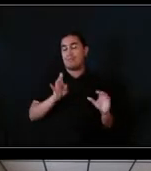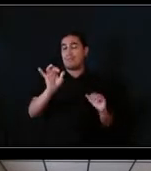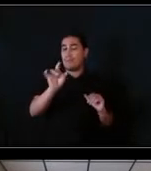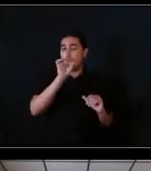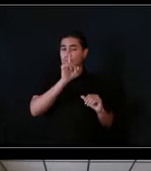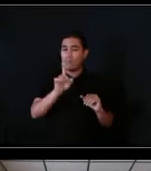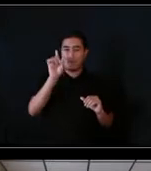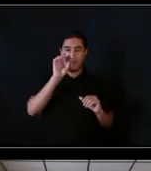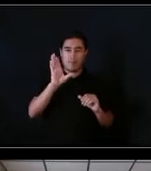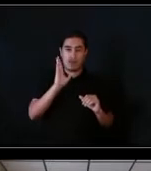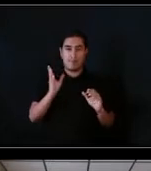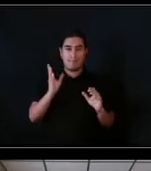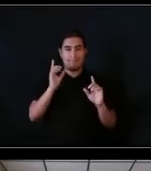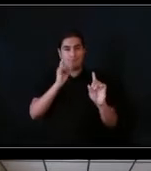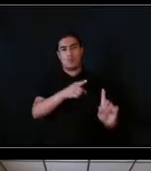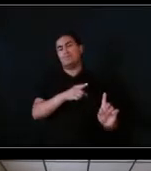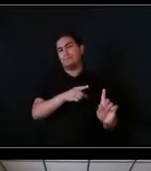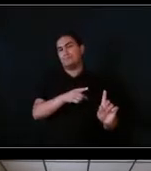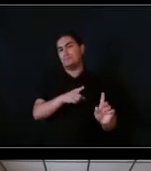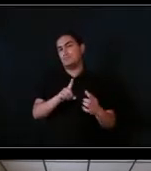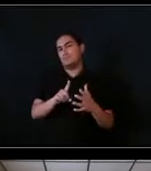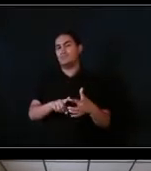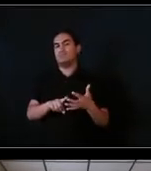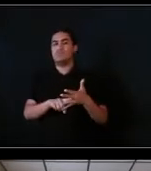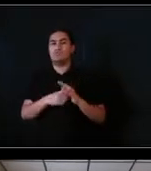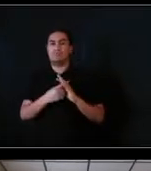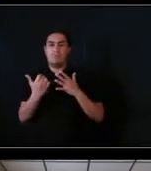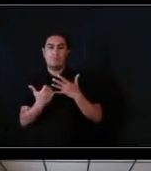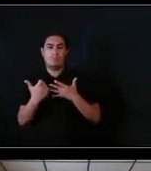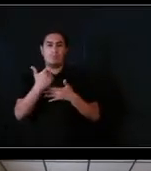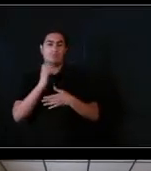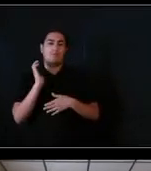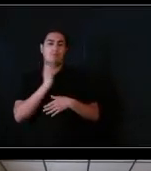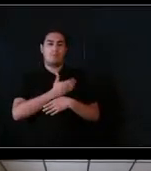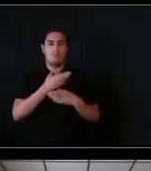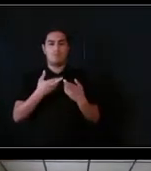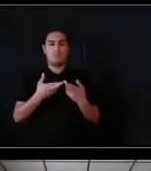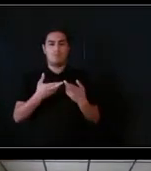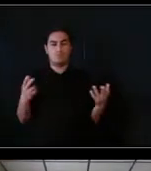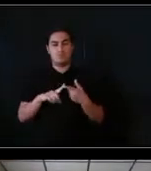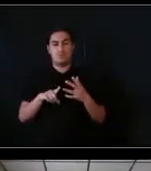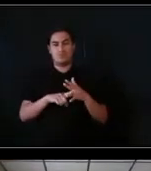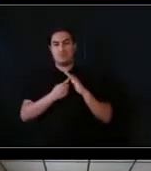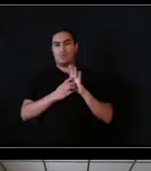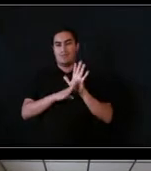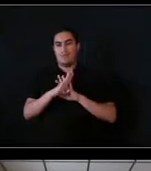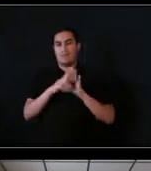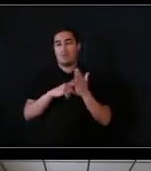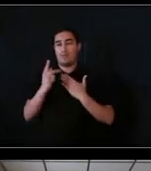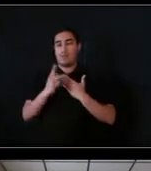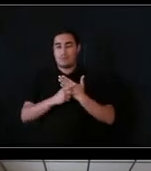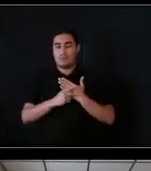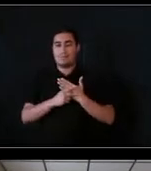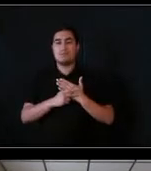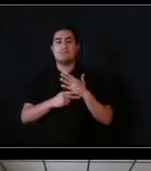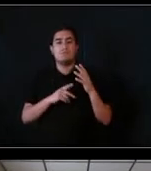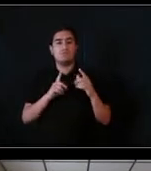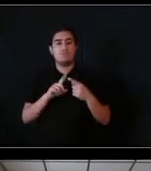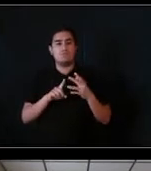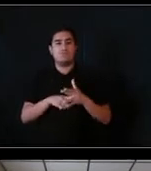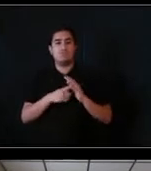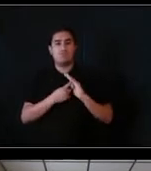i think going to be the jump point to start prioritizing our resources to start developing projects to start